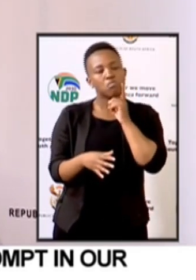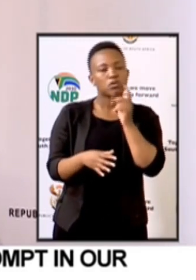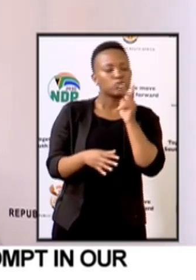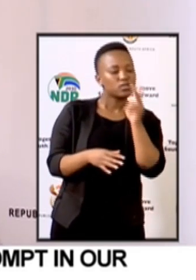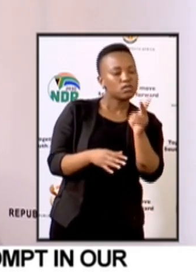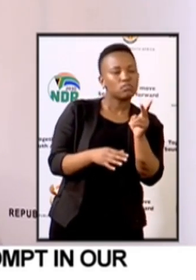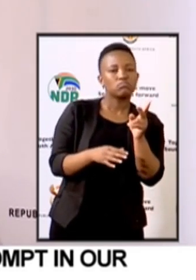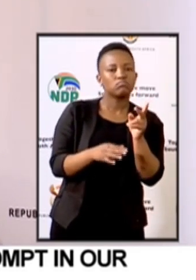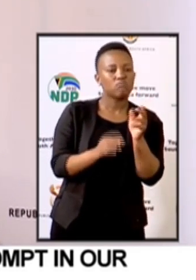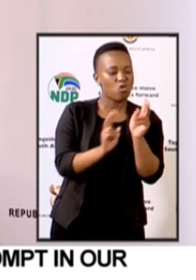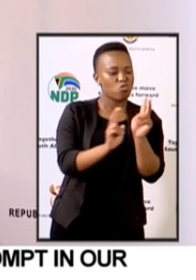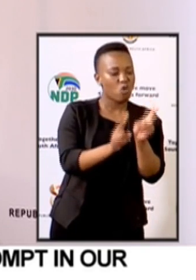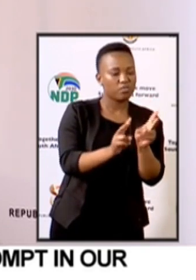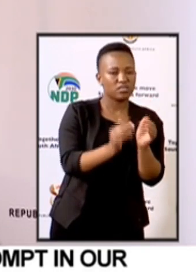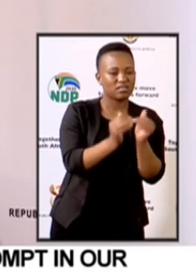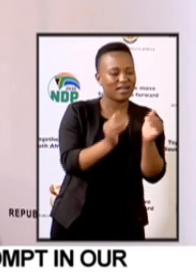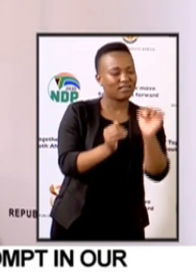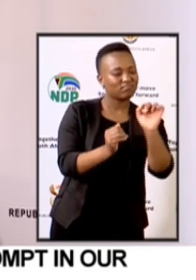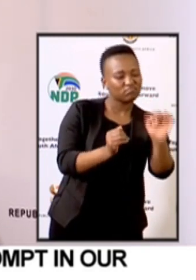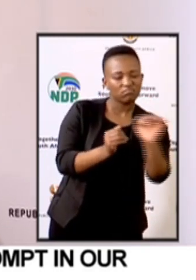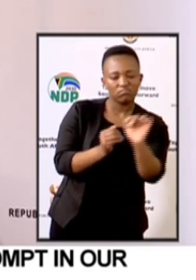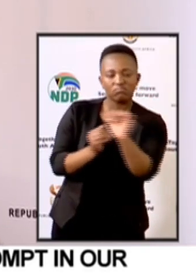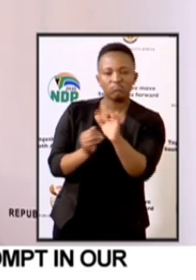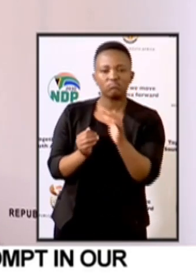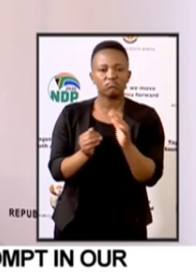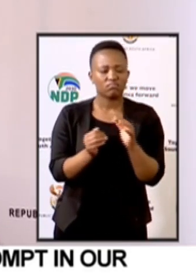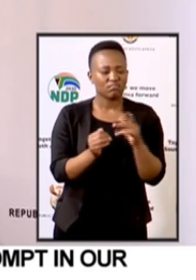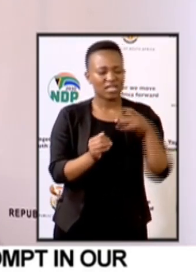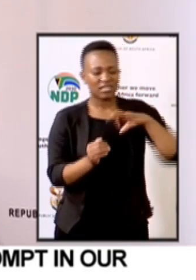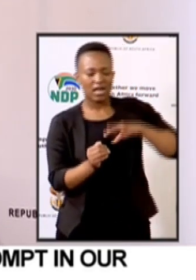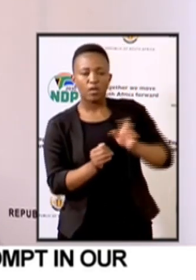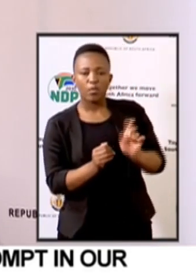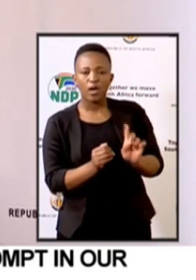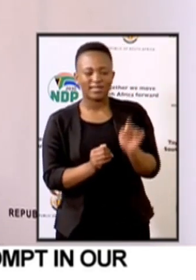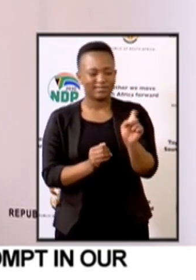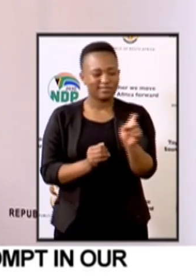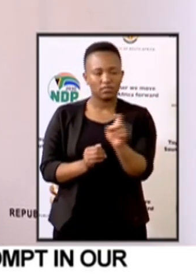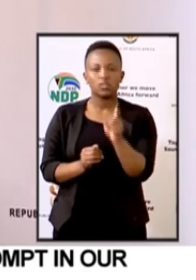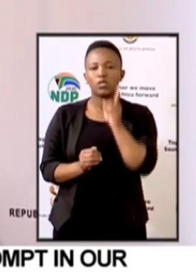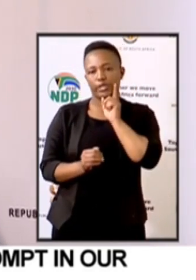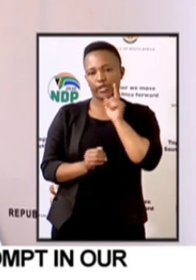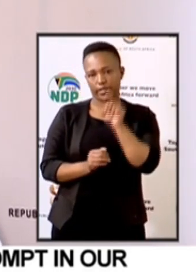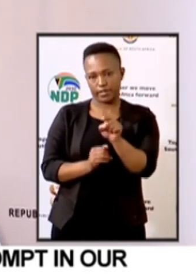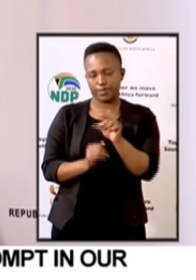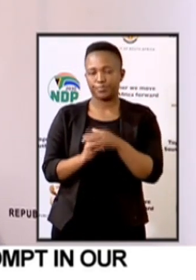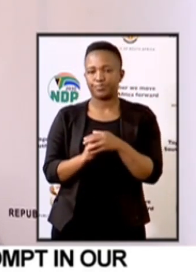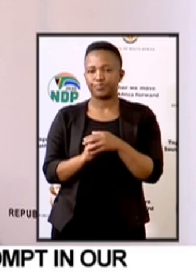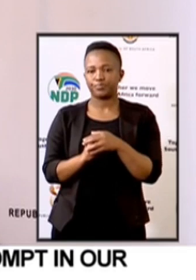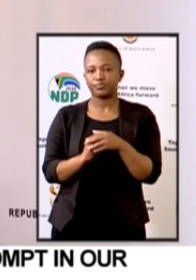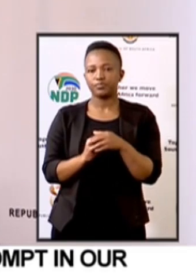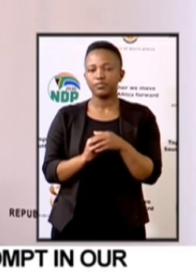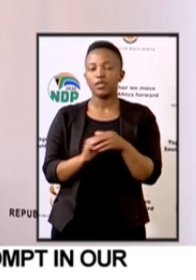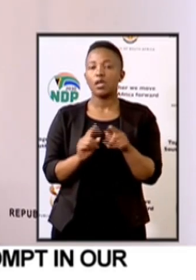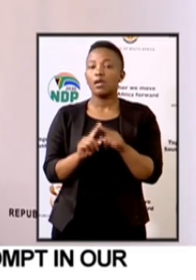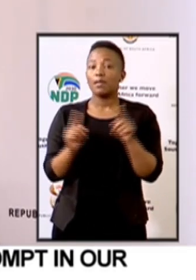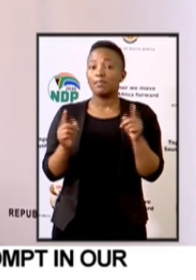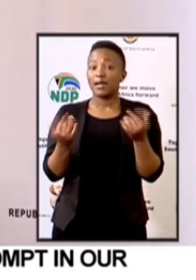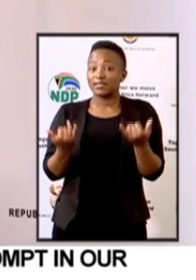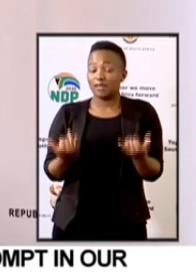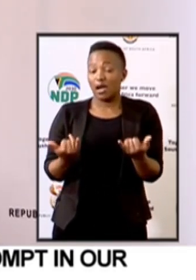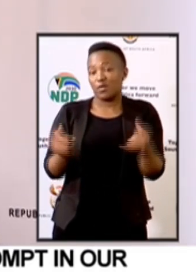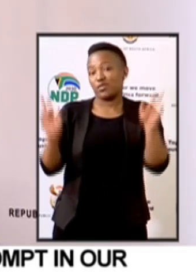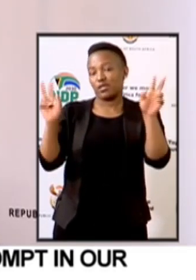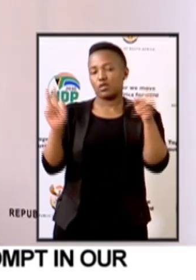That is, their work conditions, what they get paid, and so on. And indeed, it's a matter that all of